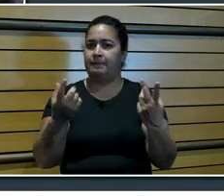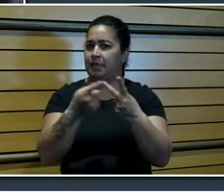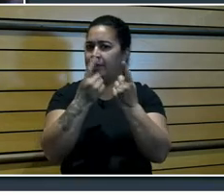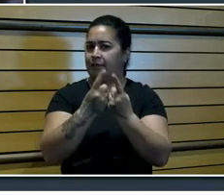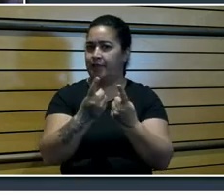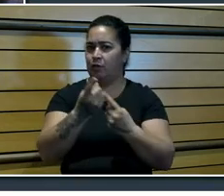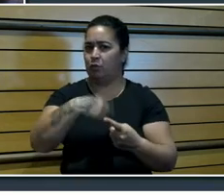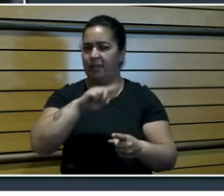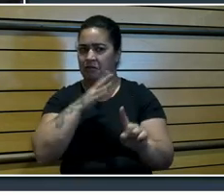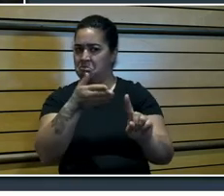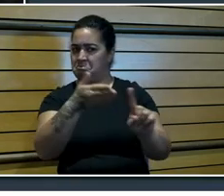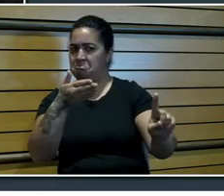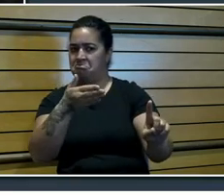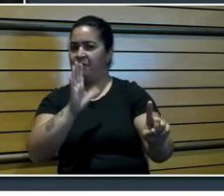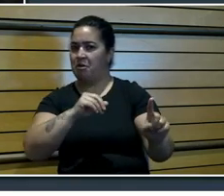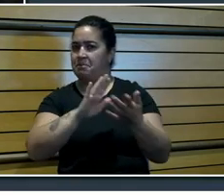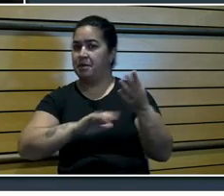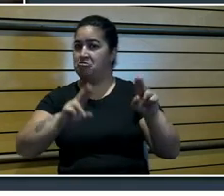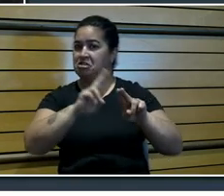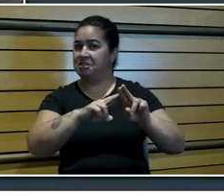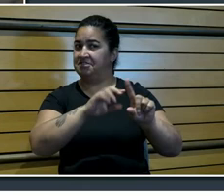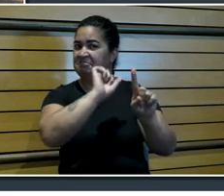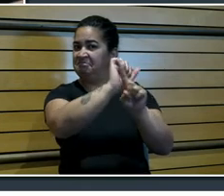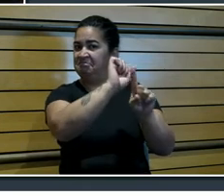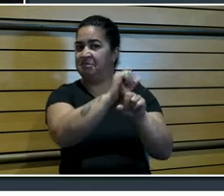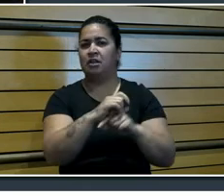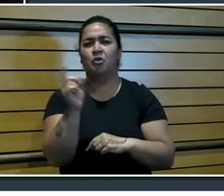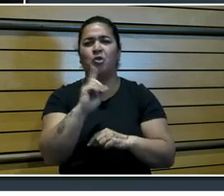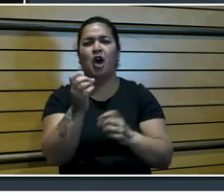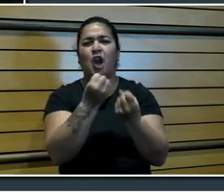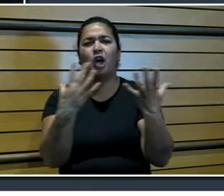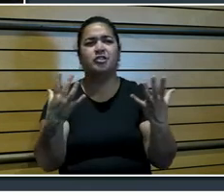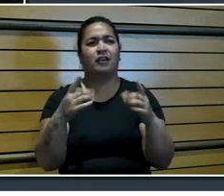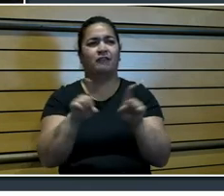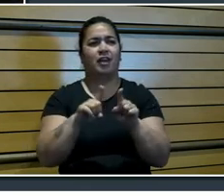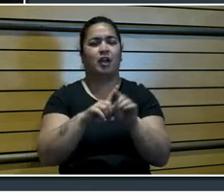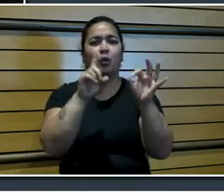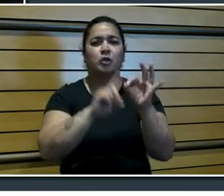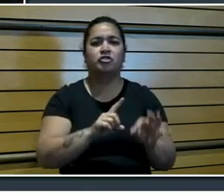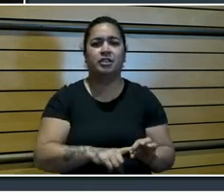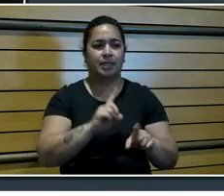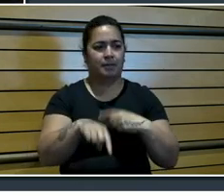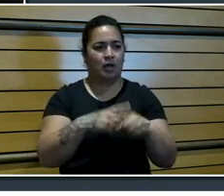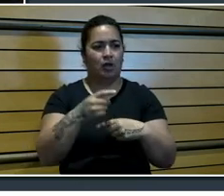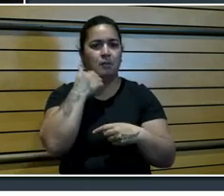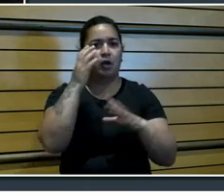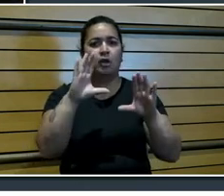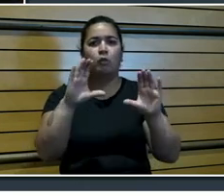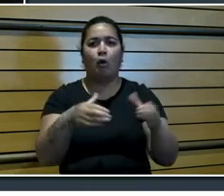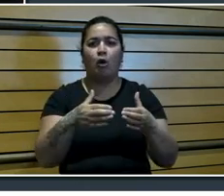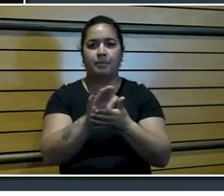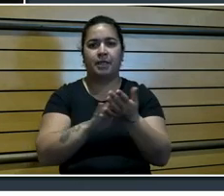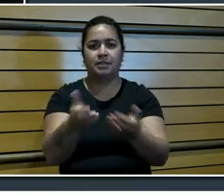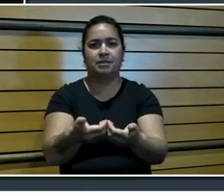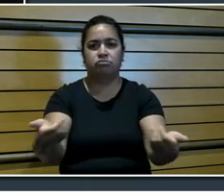among our parents' generations is a lot of rhetoric around Māori wards being separationist.